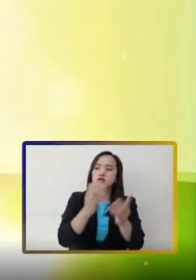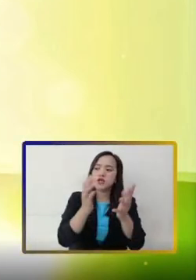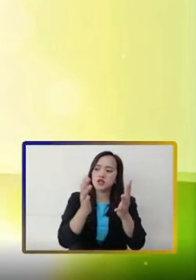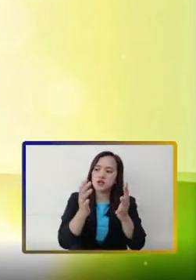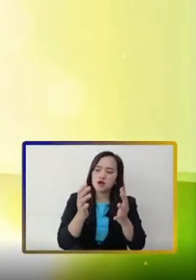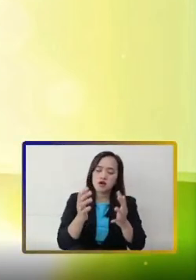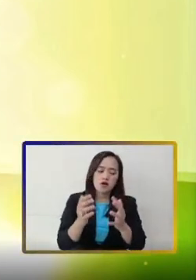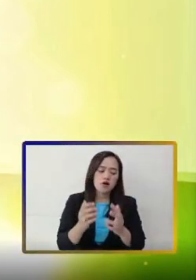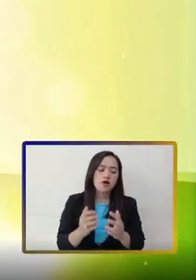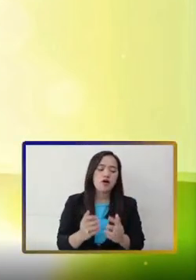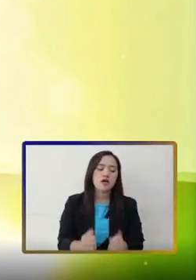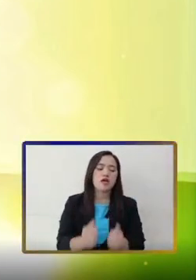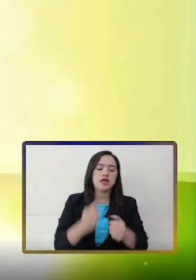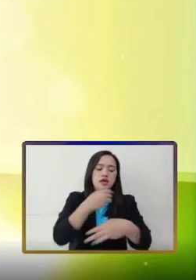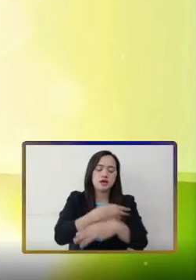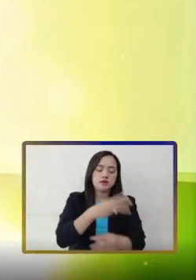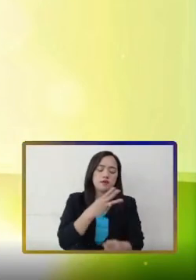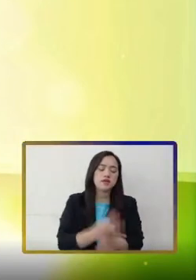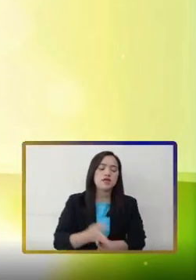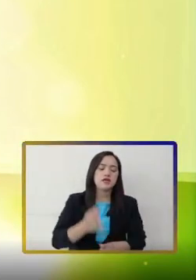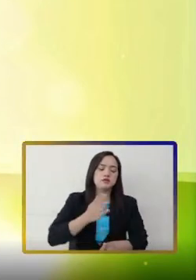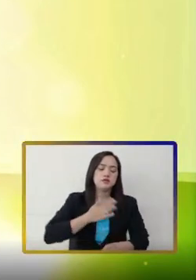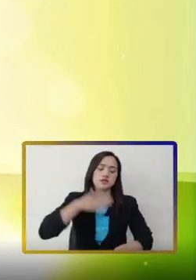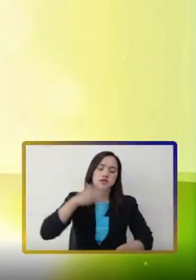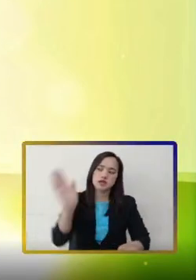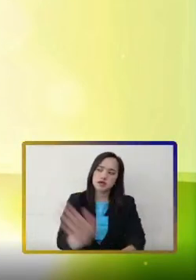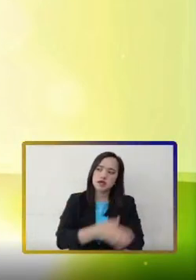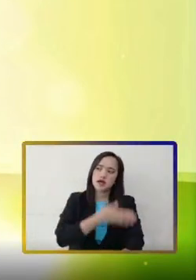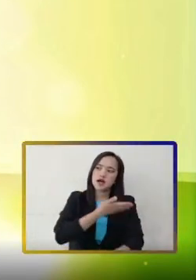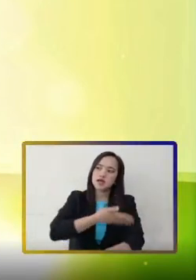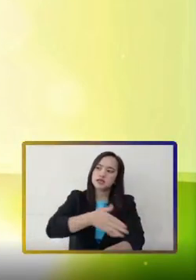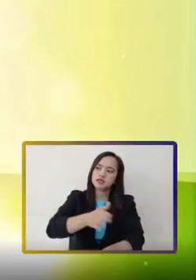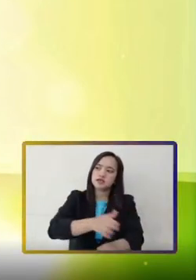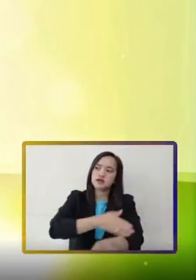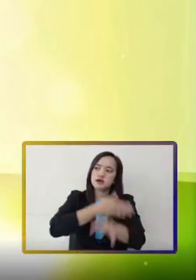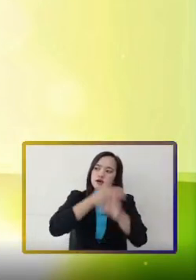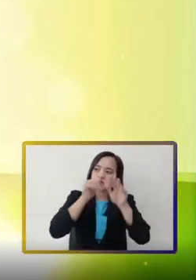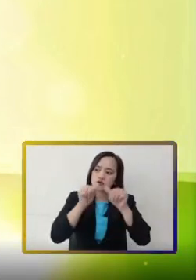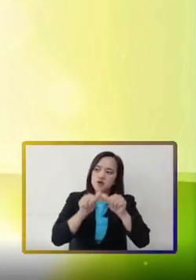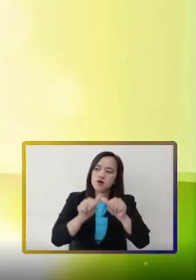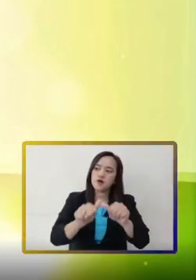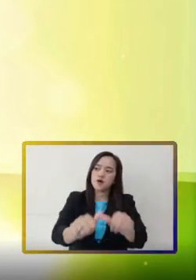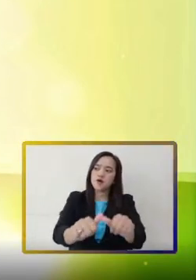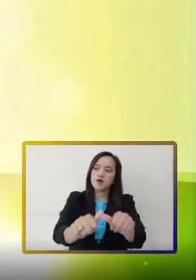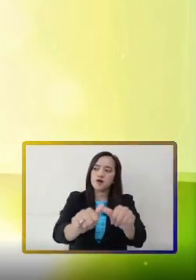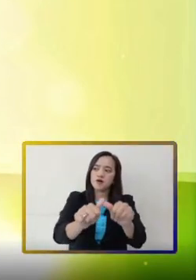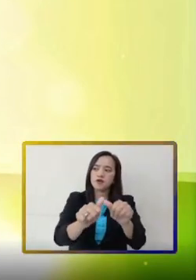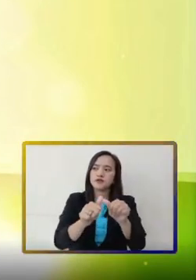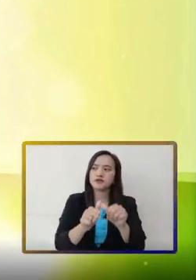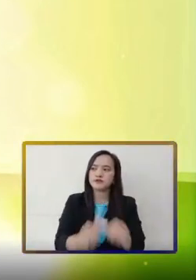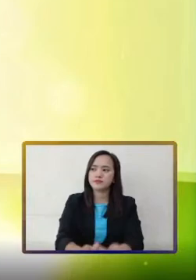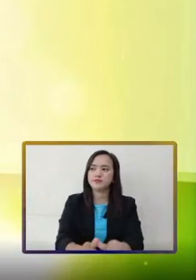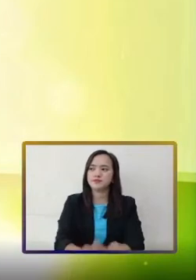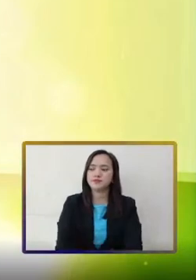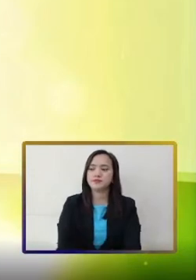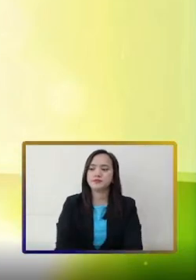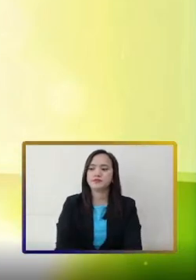every longing, he's me singing as I go.